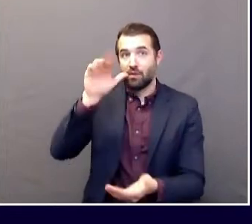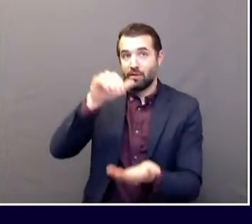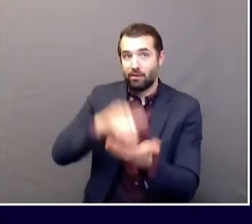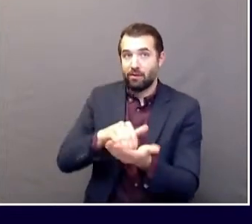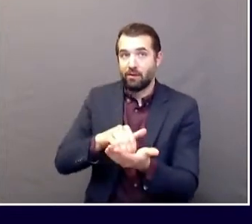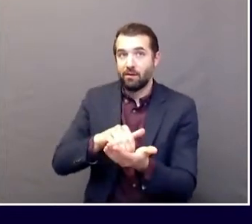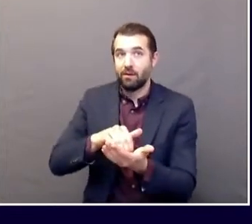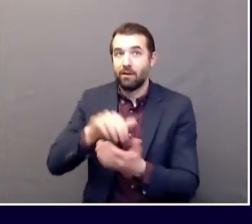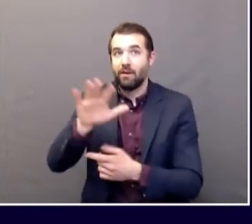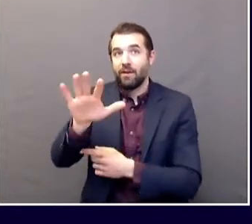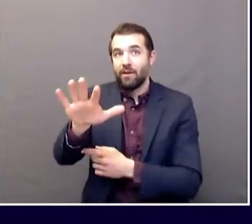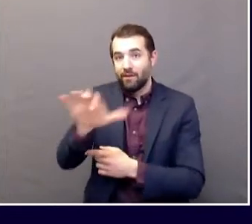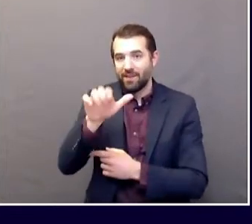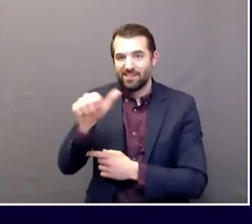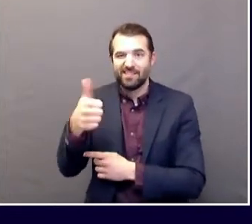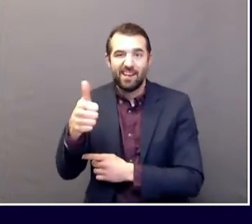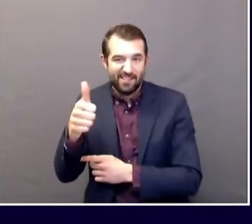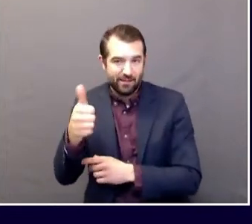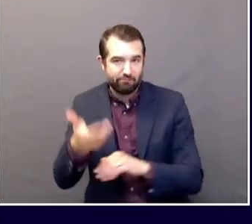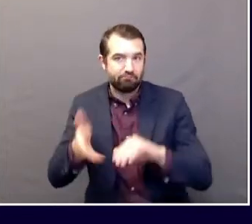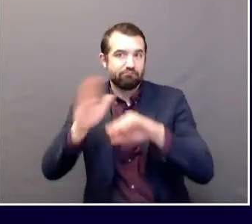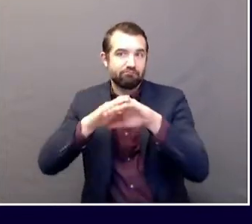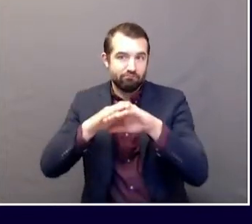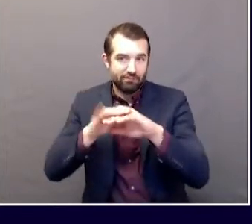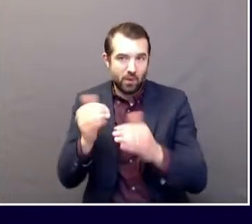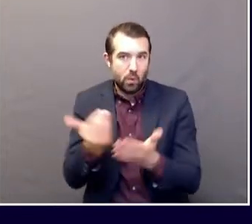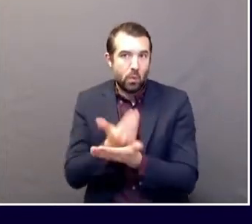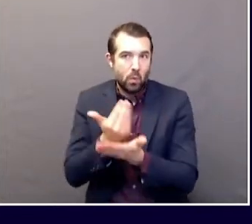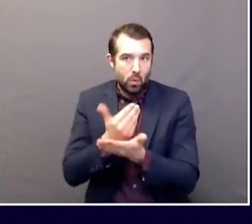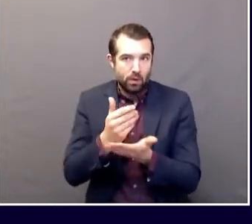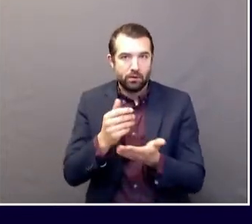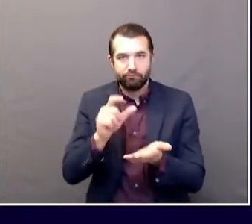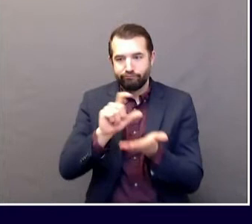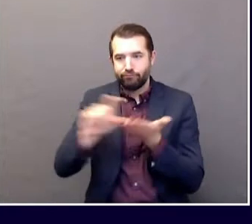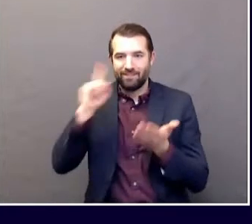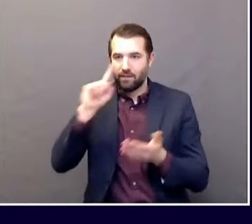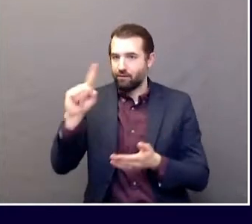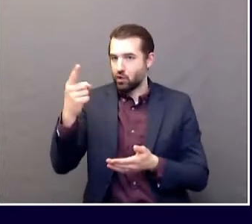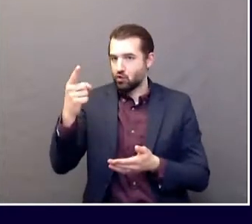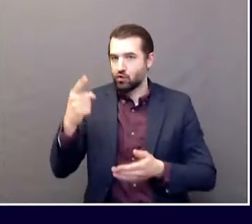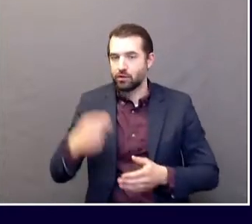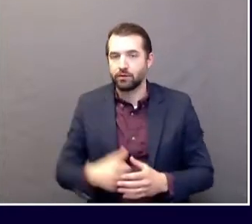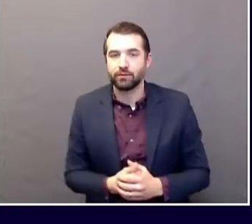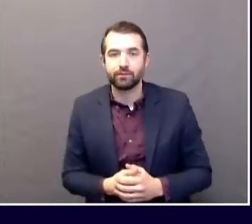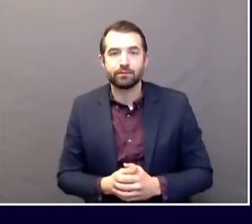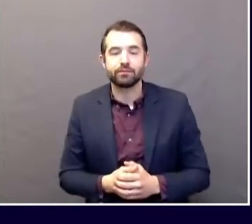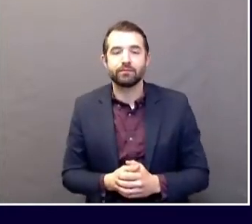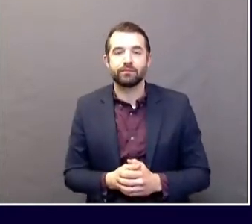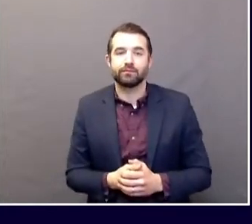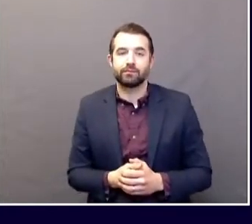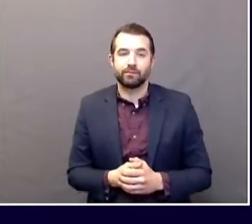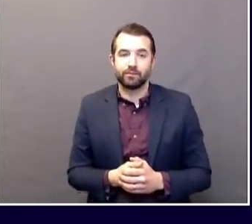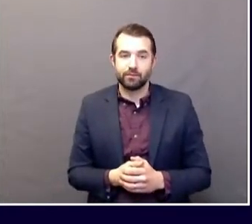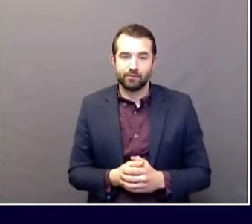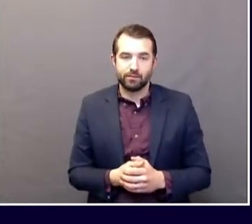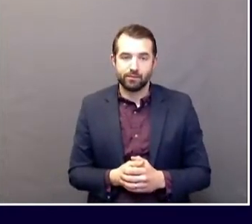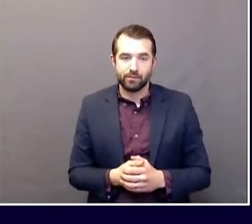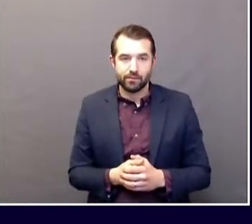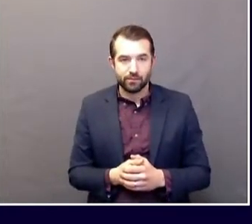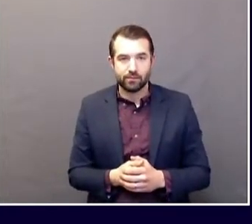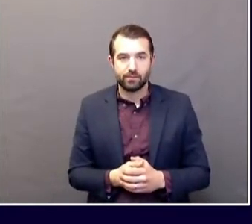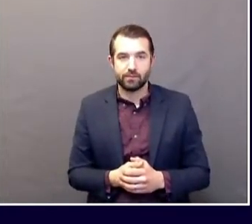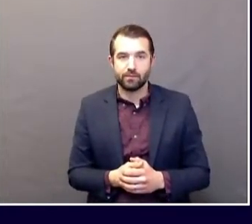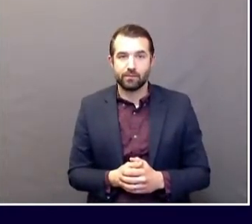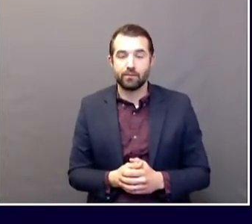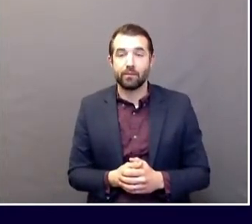3,510 new first doses of vaccine that are coming into the state next week. Let me just note a